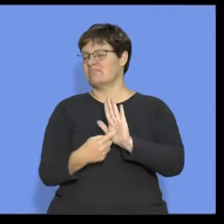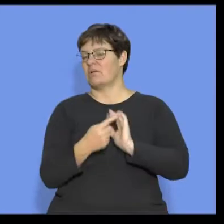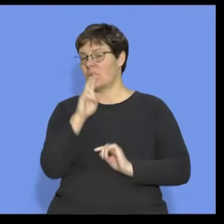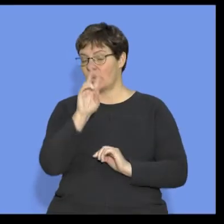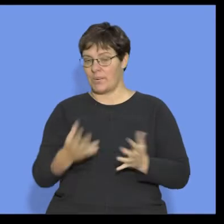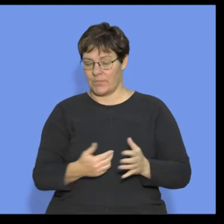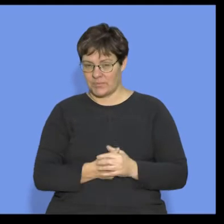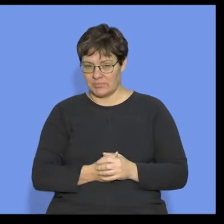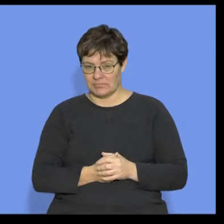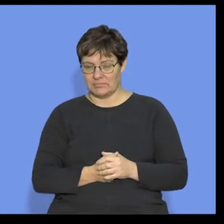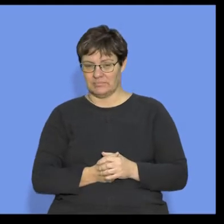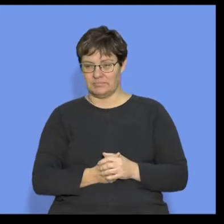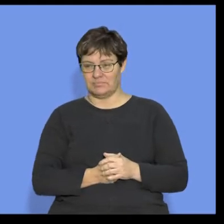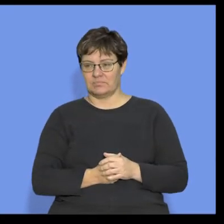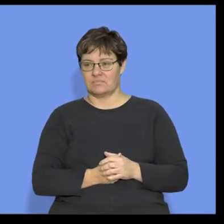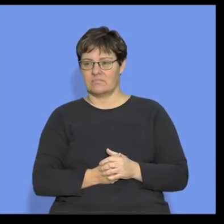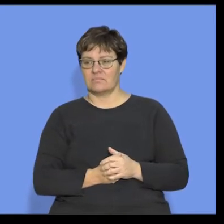like. Okay.